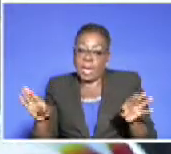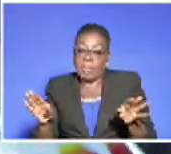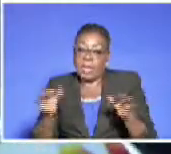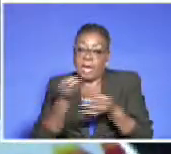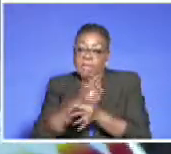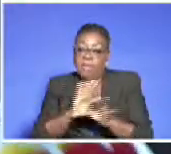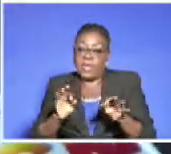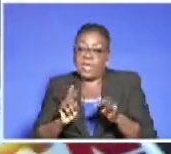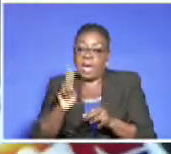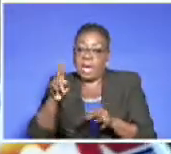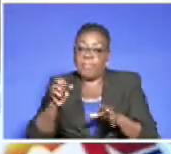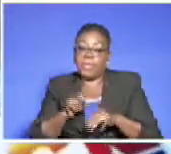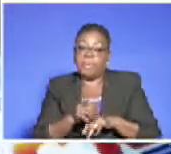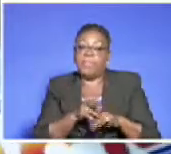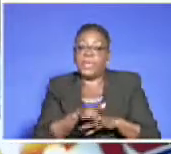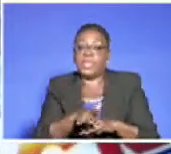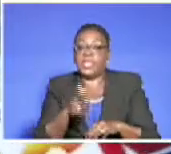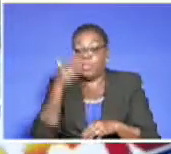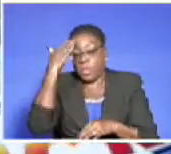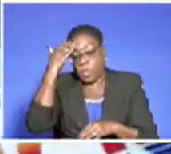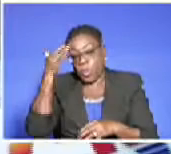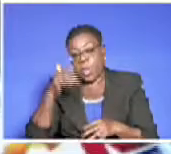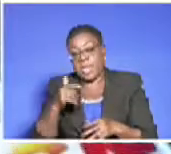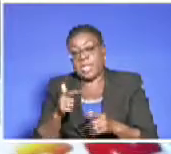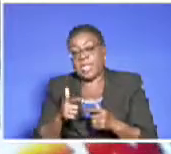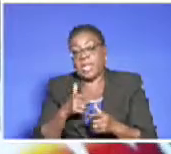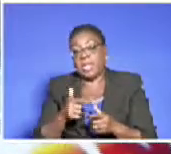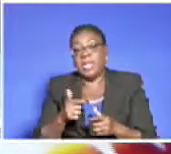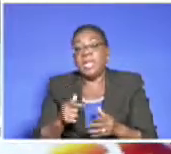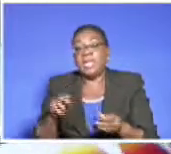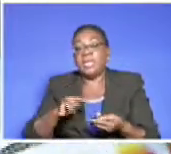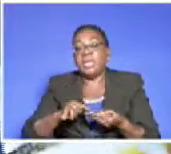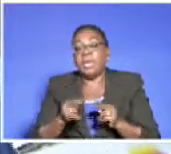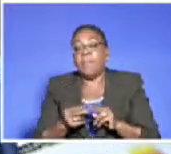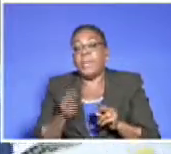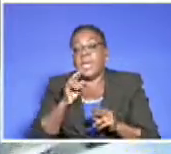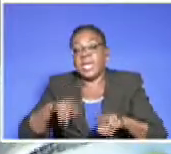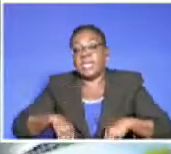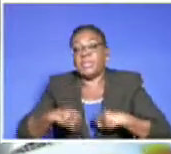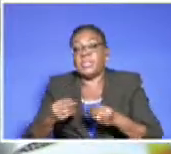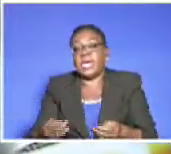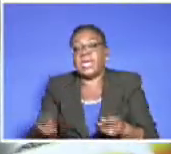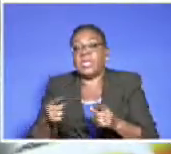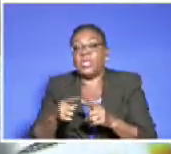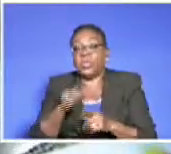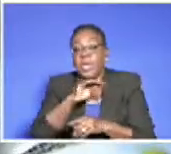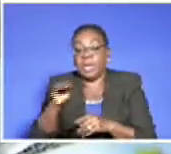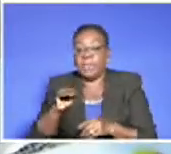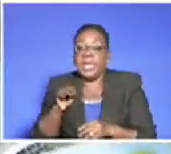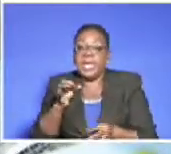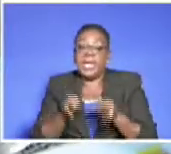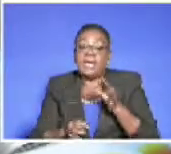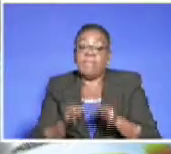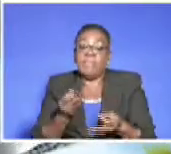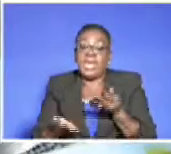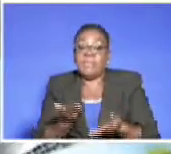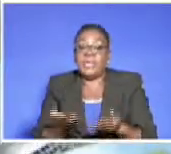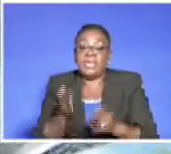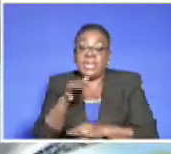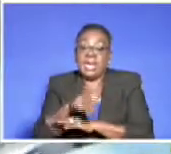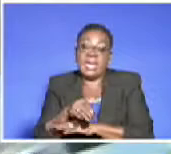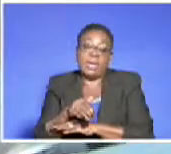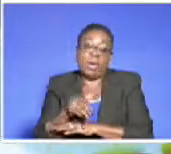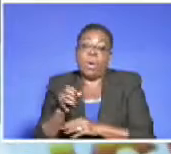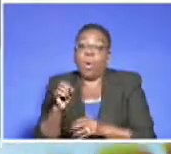etc. I won't know until the data is presented to me, if not tonight, tomorrow, after which we discuss